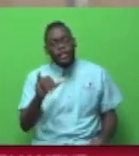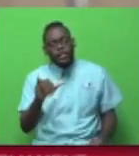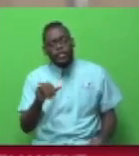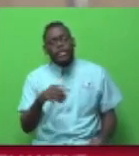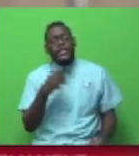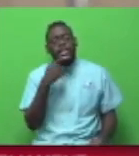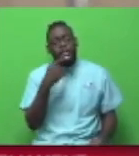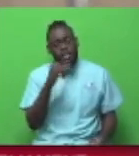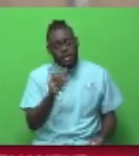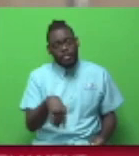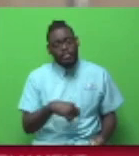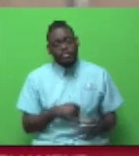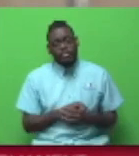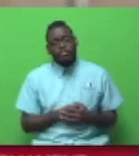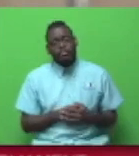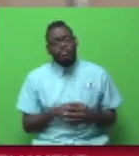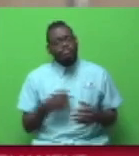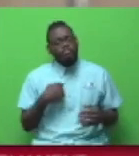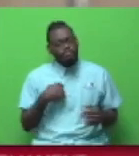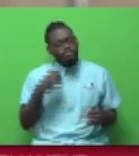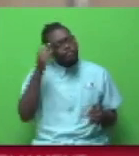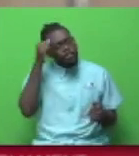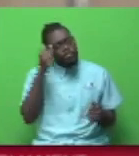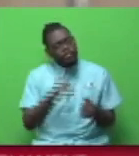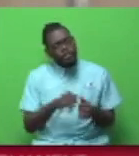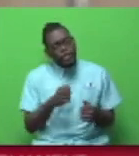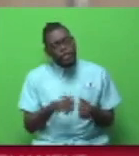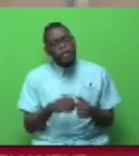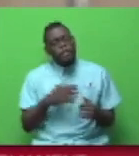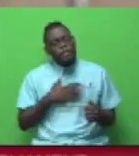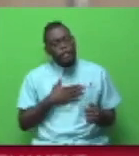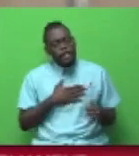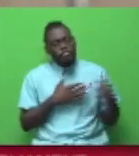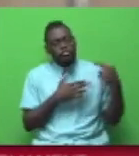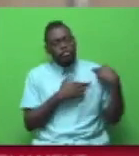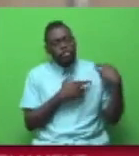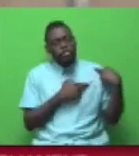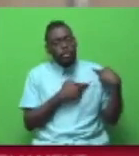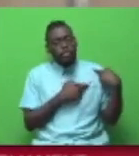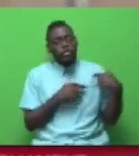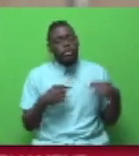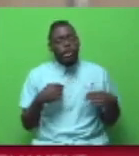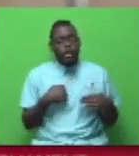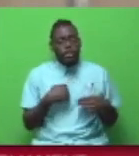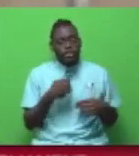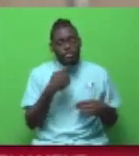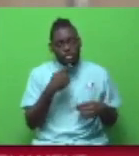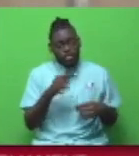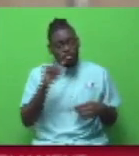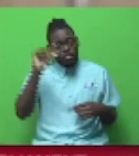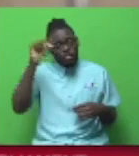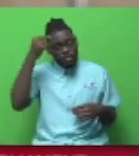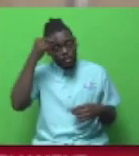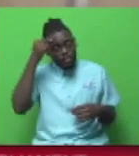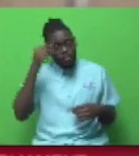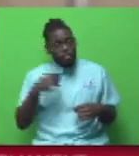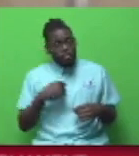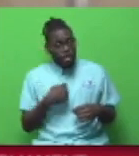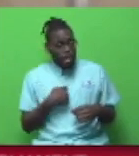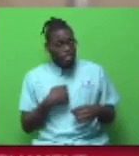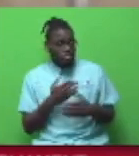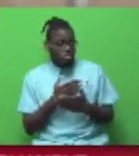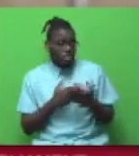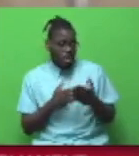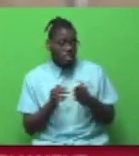it reminded me of my responsibility of being a part of the government, so therefore being a part of the leadership of this